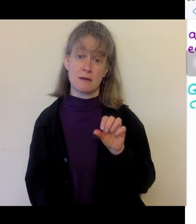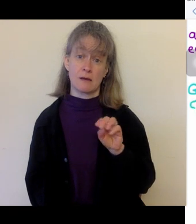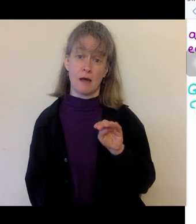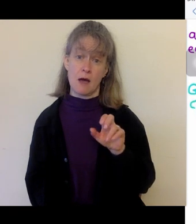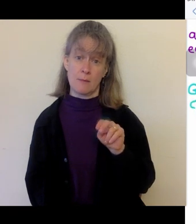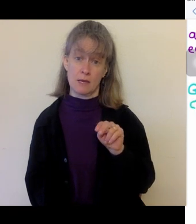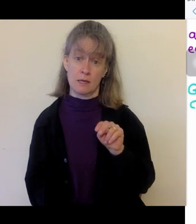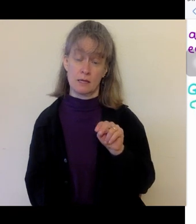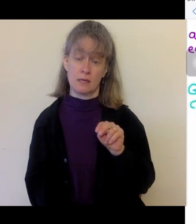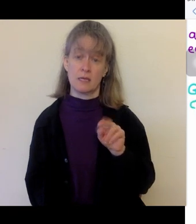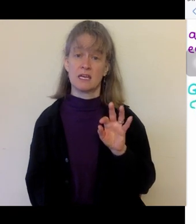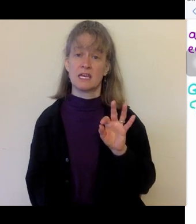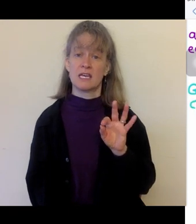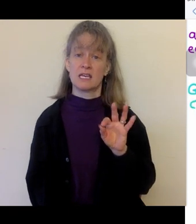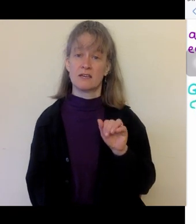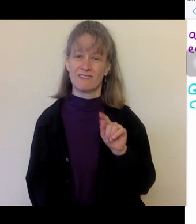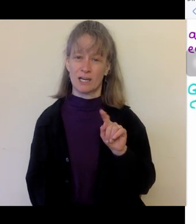factor